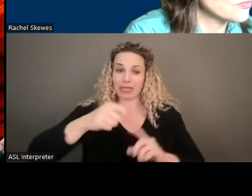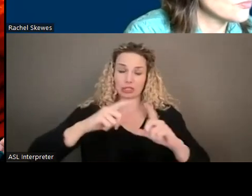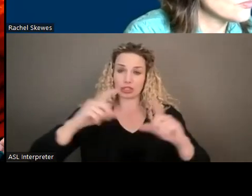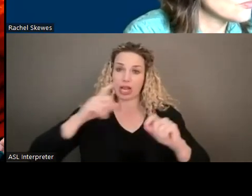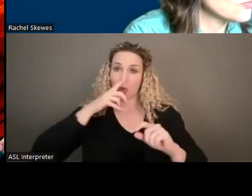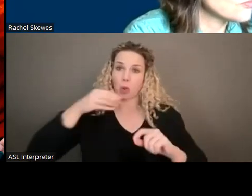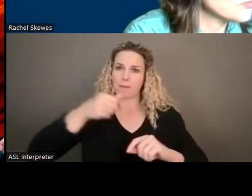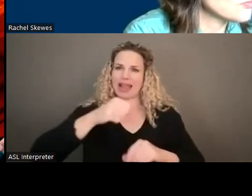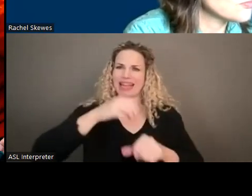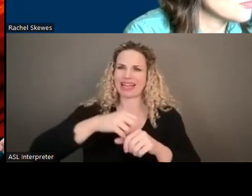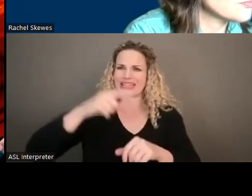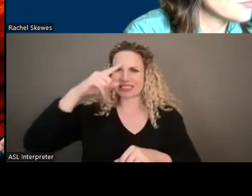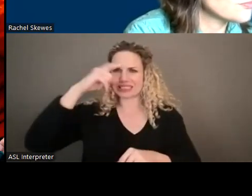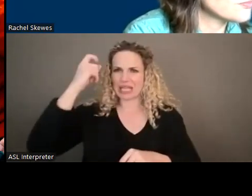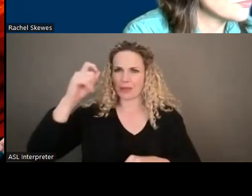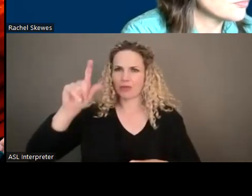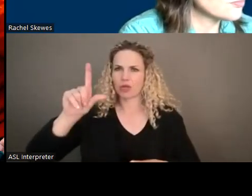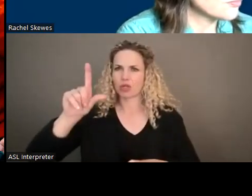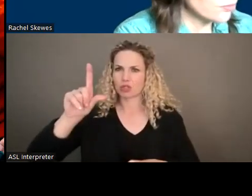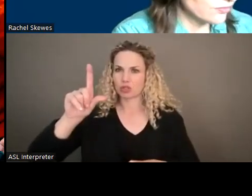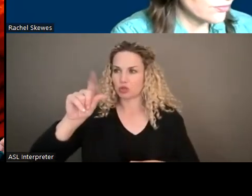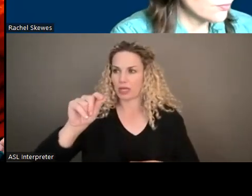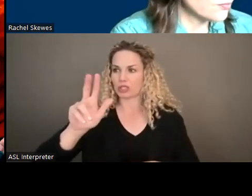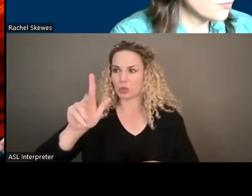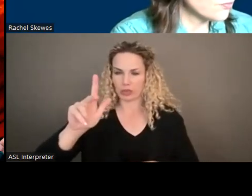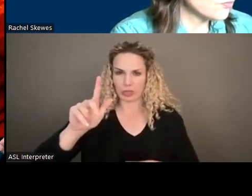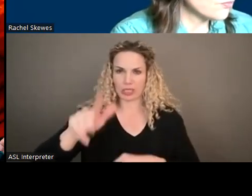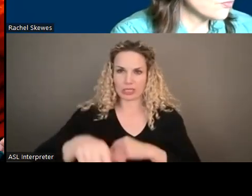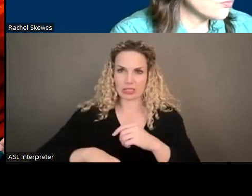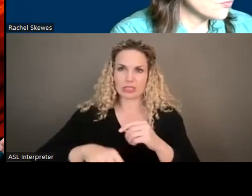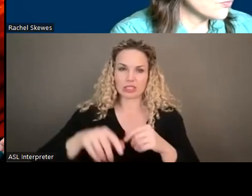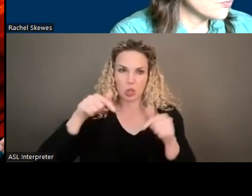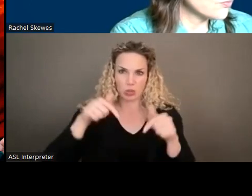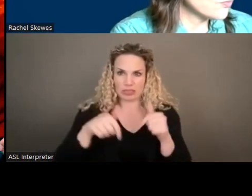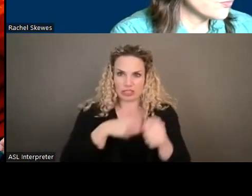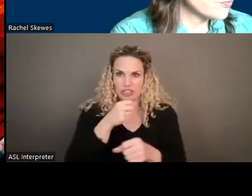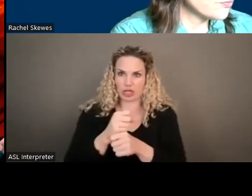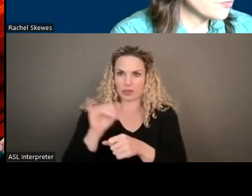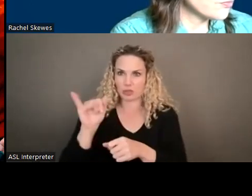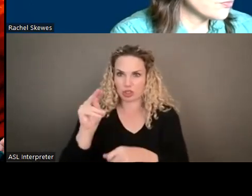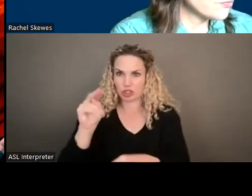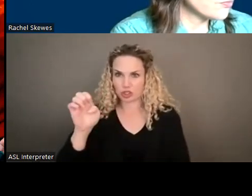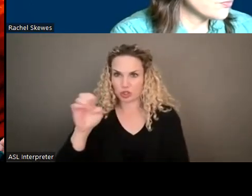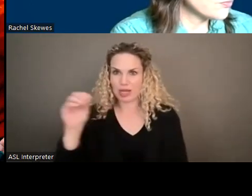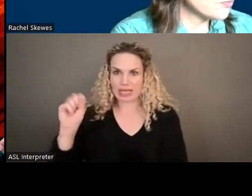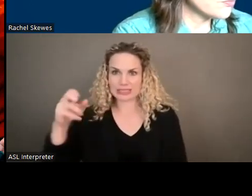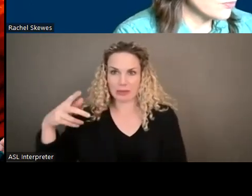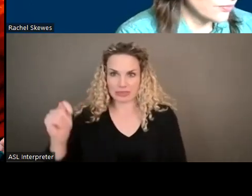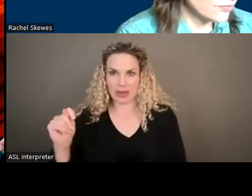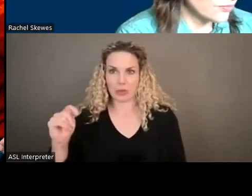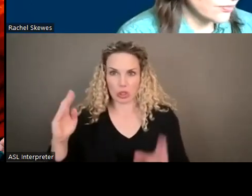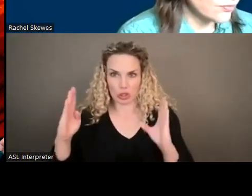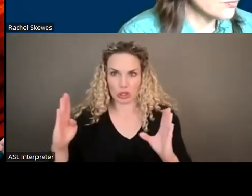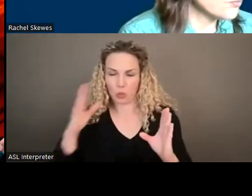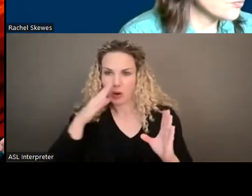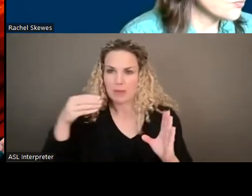in summer of 2023. So between June and September of 2023. Okay,